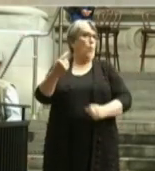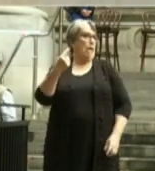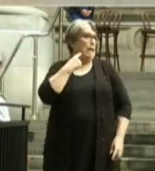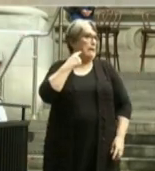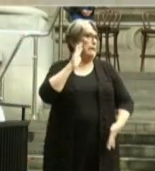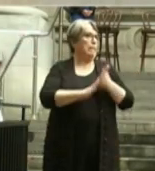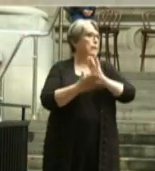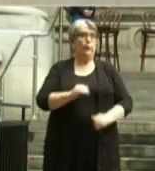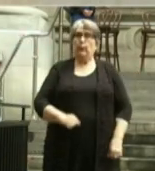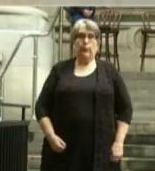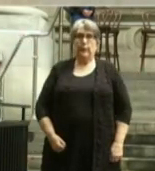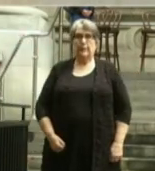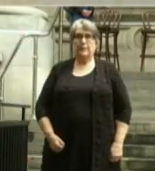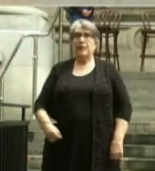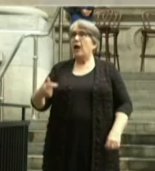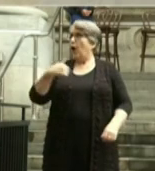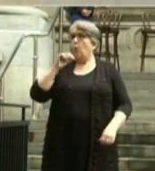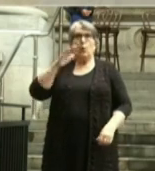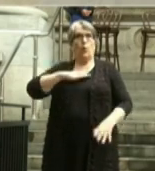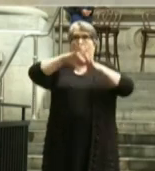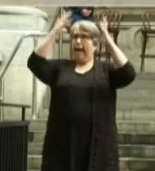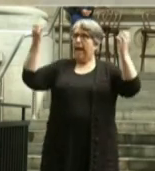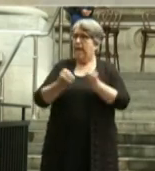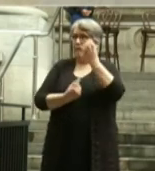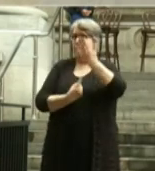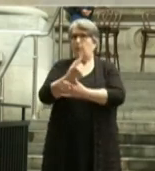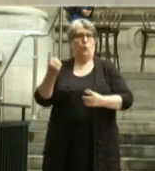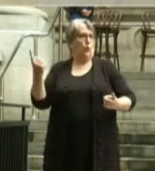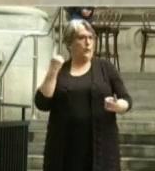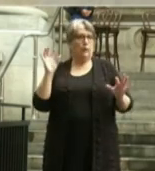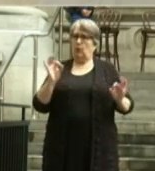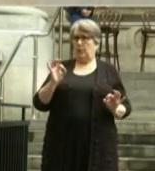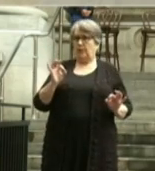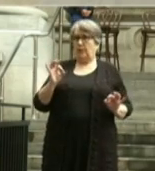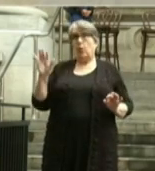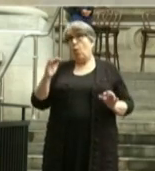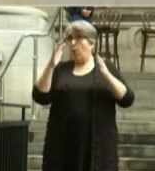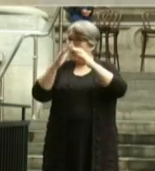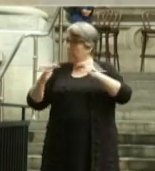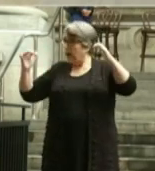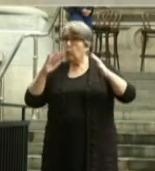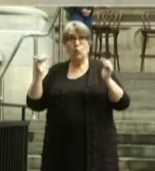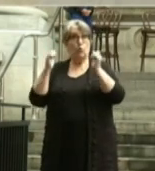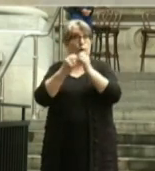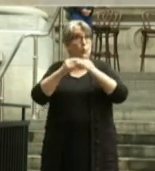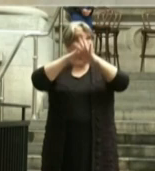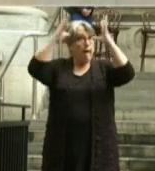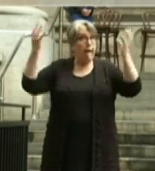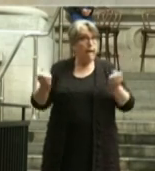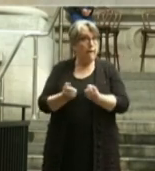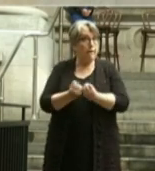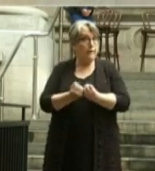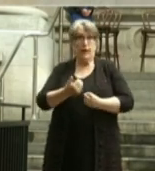easy, or that we'll like everything that we hear, or that the Parliament will agree with